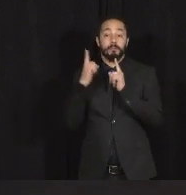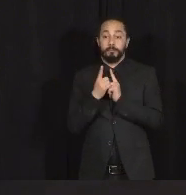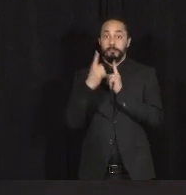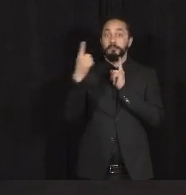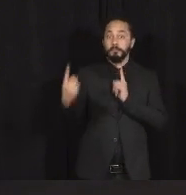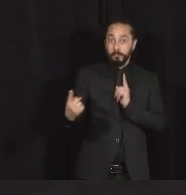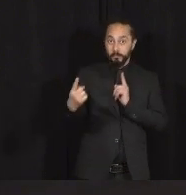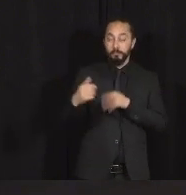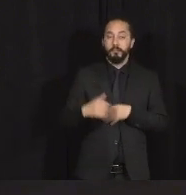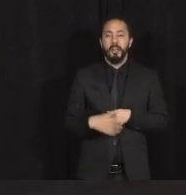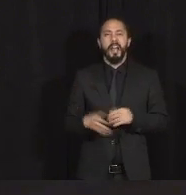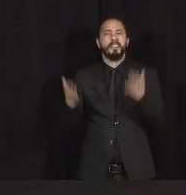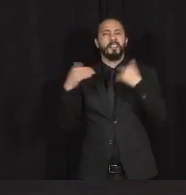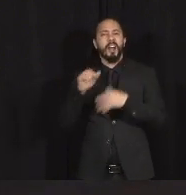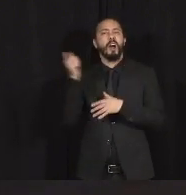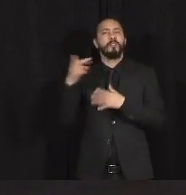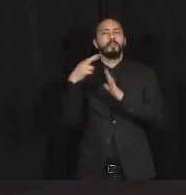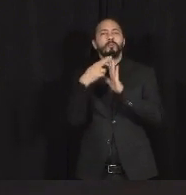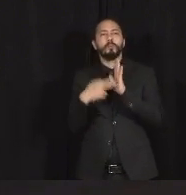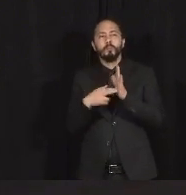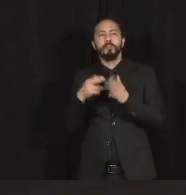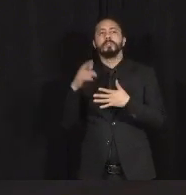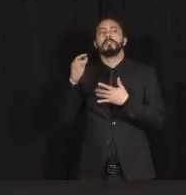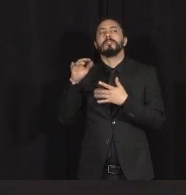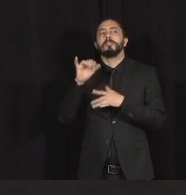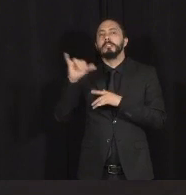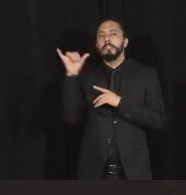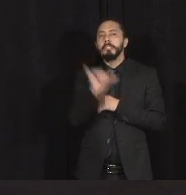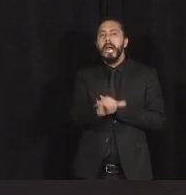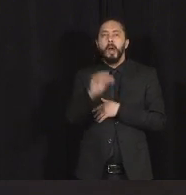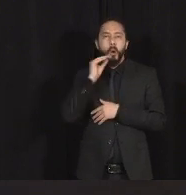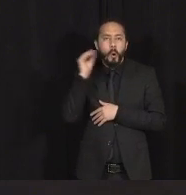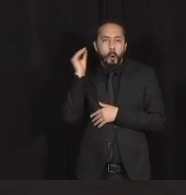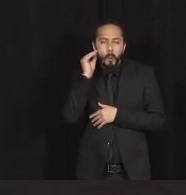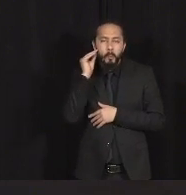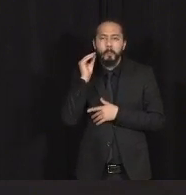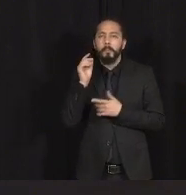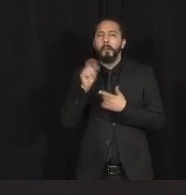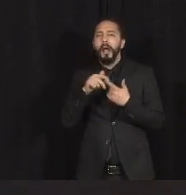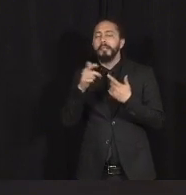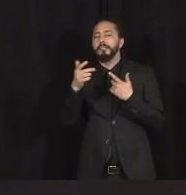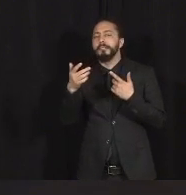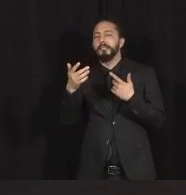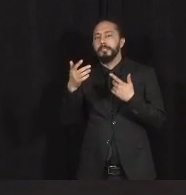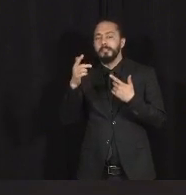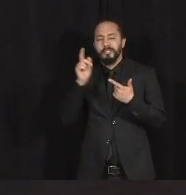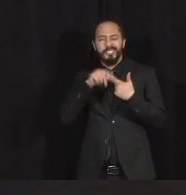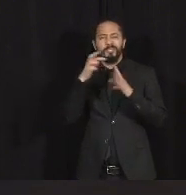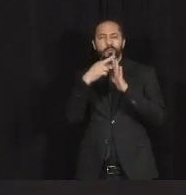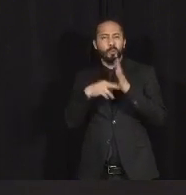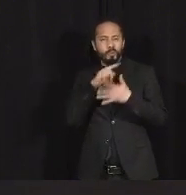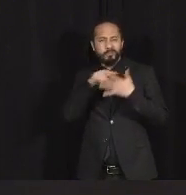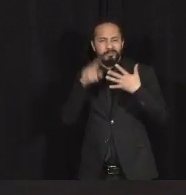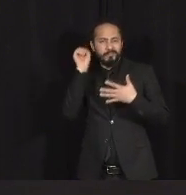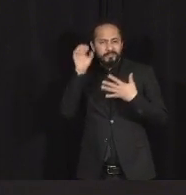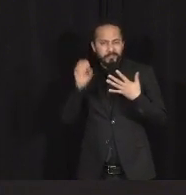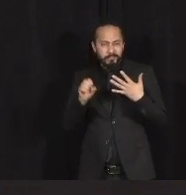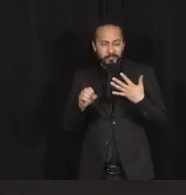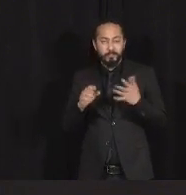about today. The interesting thing about that is that when you read the history papers, and there's a very good